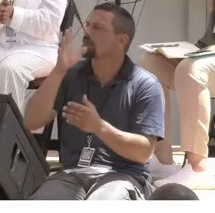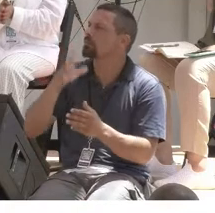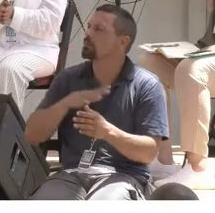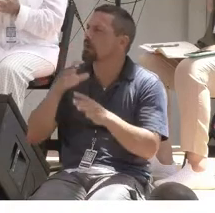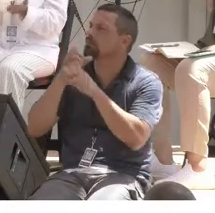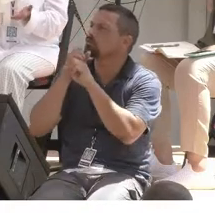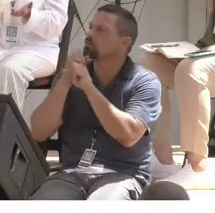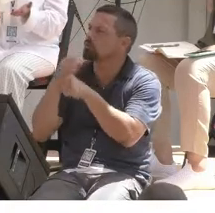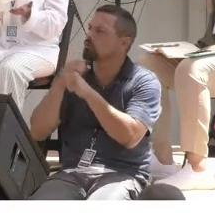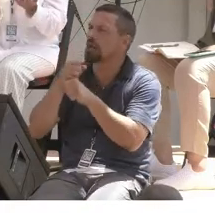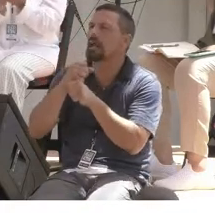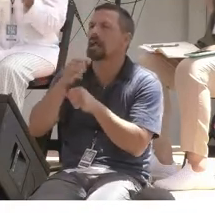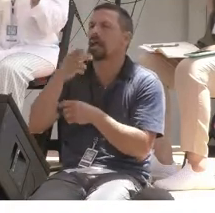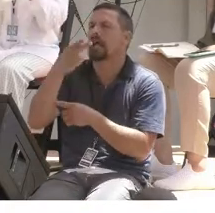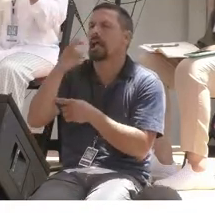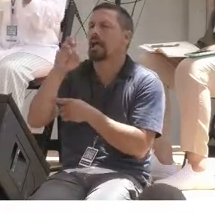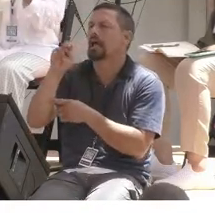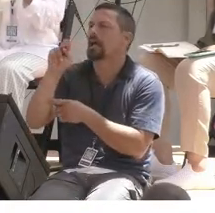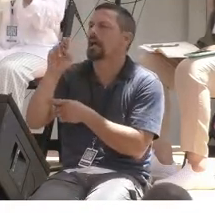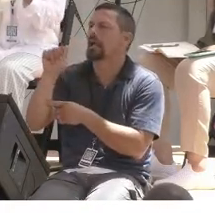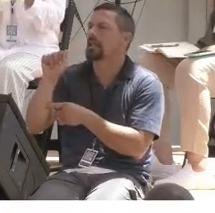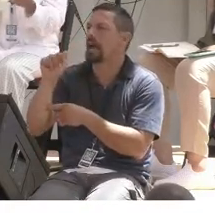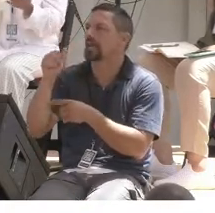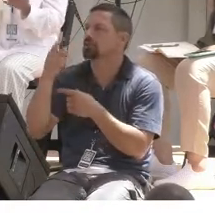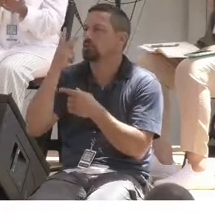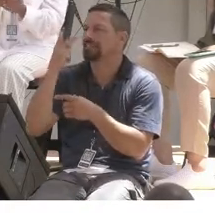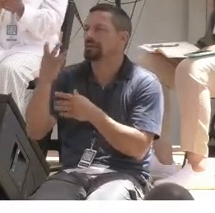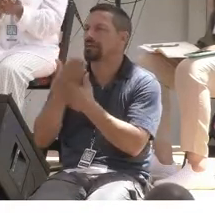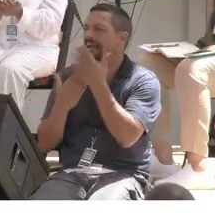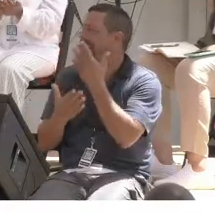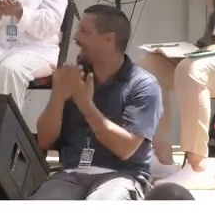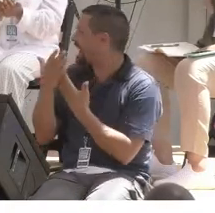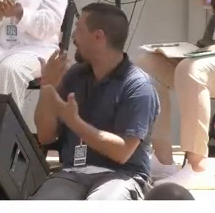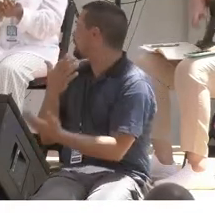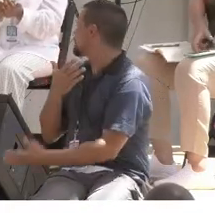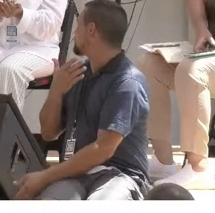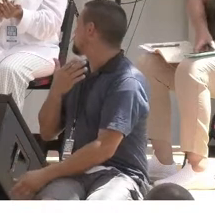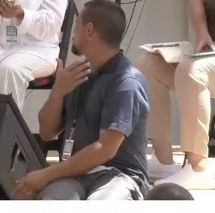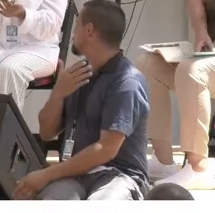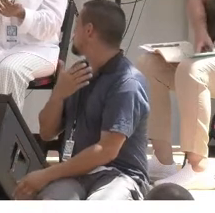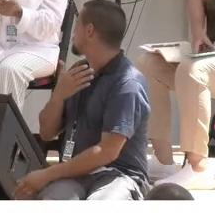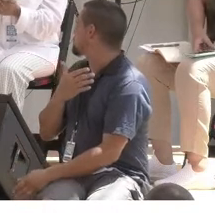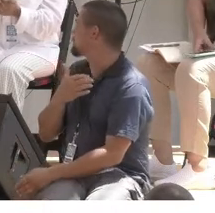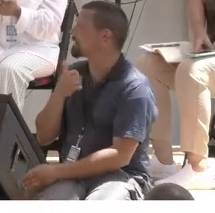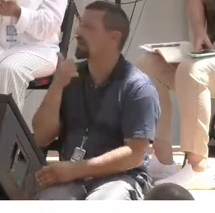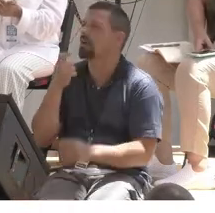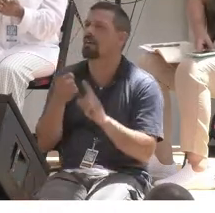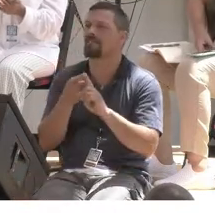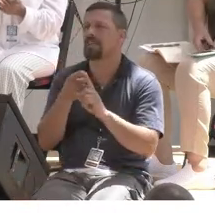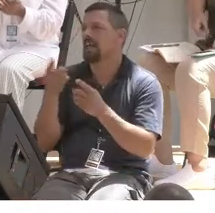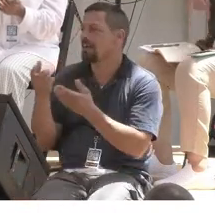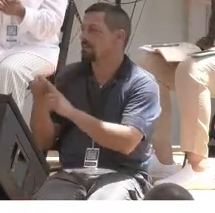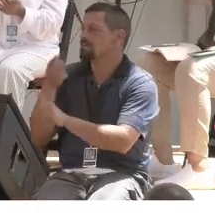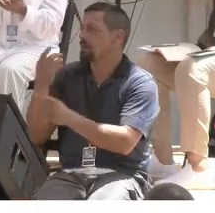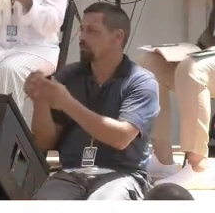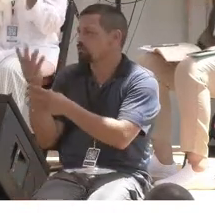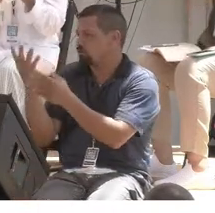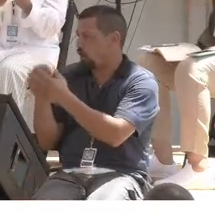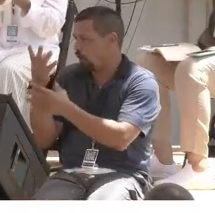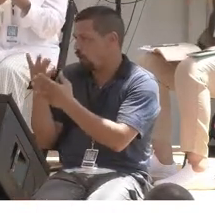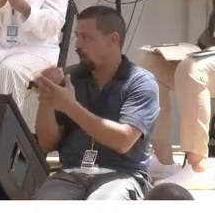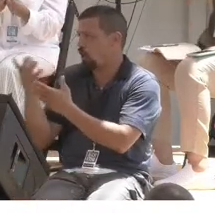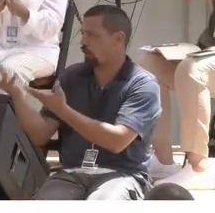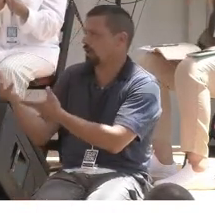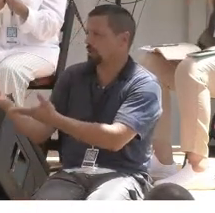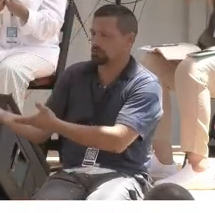for example, henna, which I have on my hands now, which they take from their own garden, and they take the